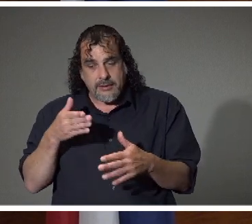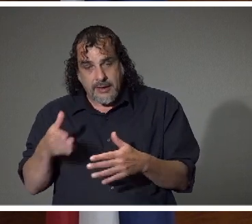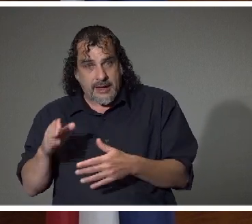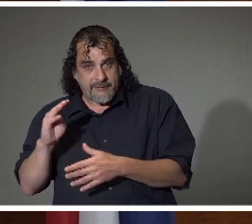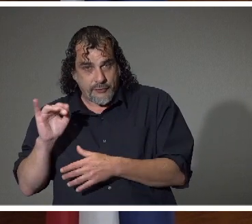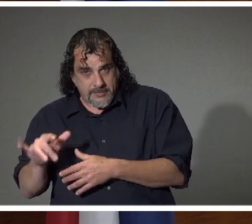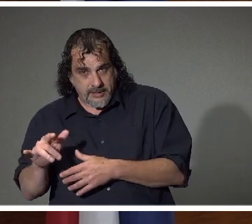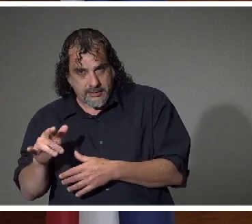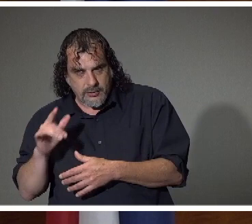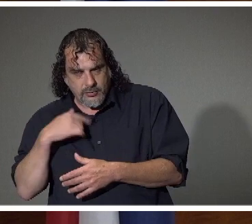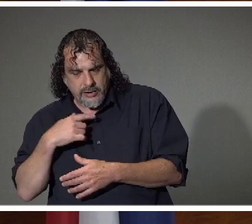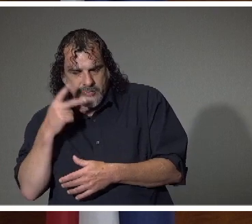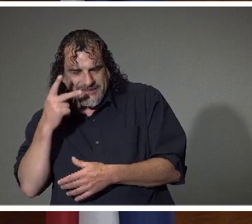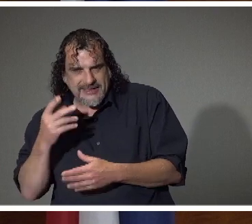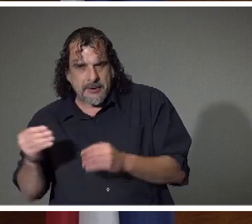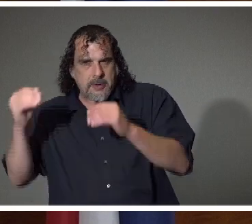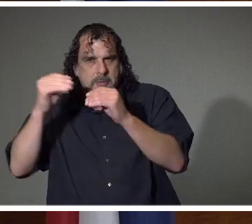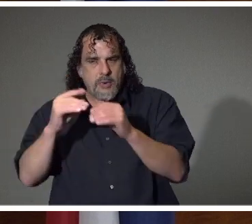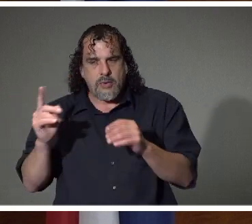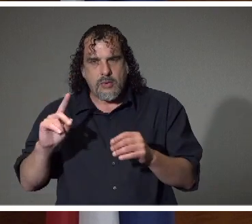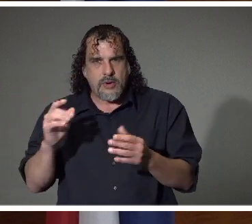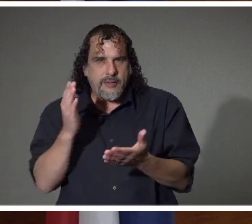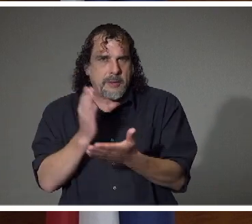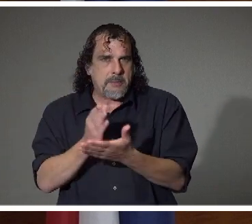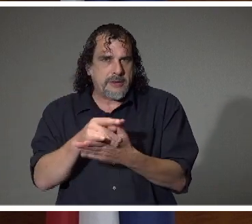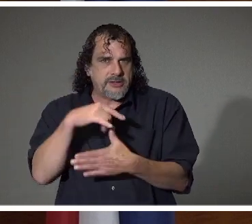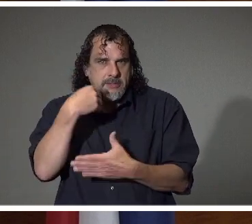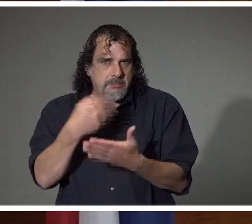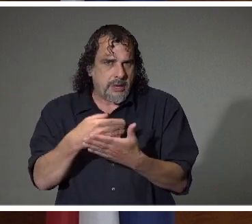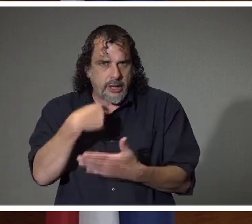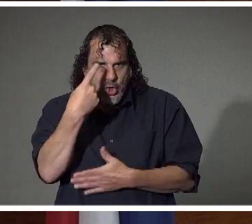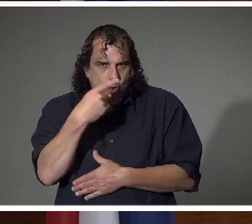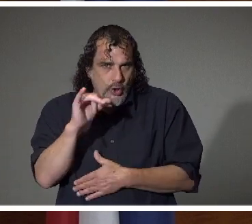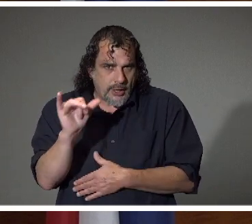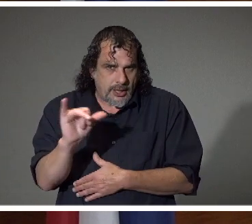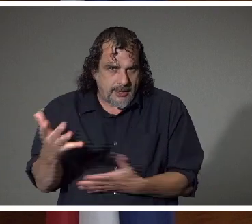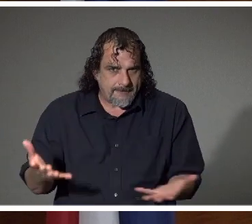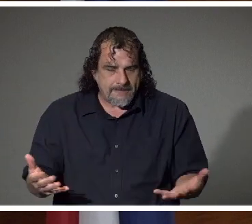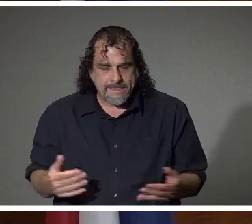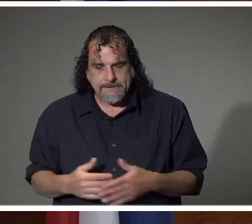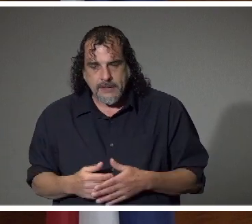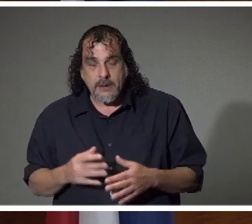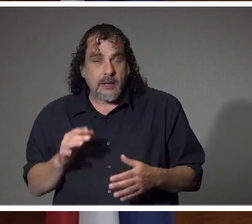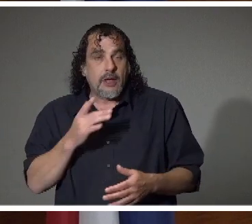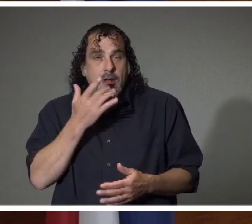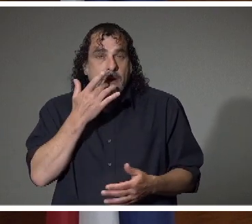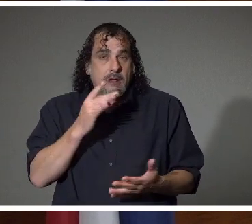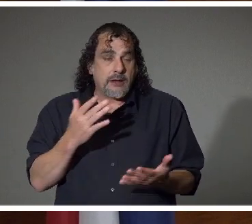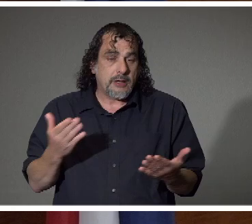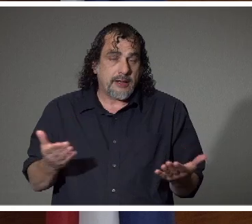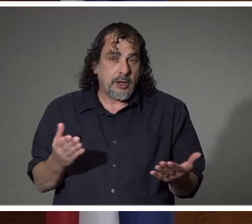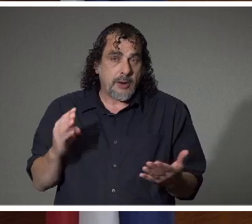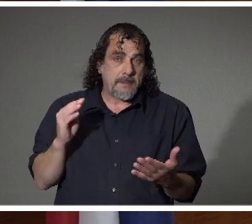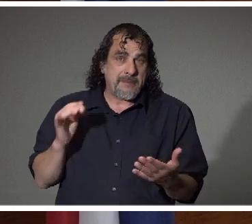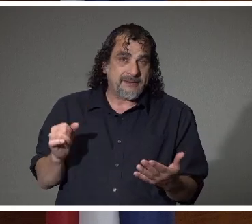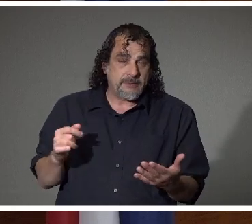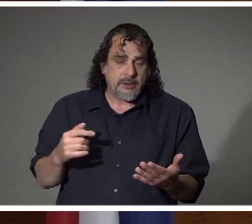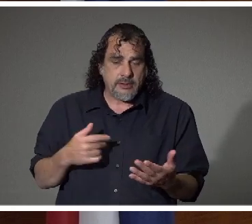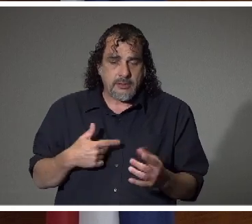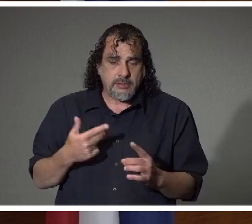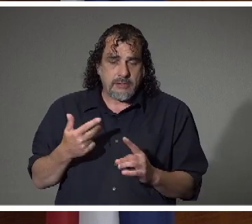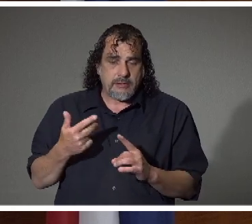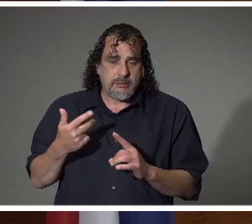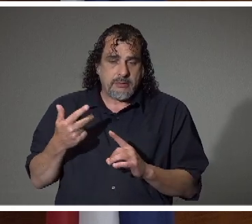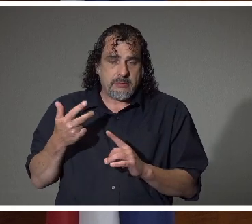better indicator of where we're going for this current fiscal year. The unfortunate thing in Mississippi is that in the last 3